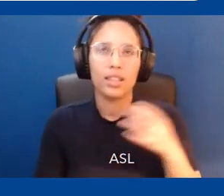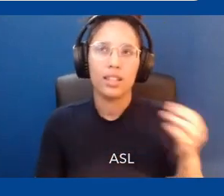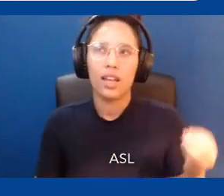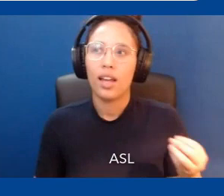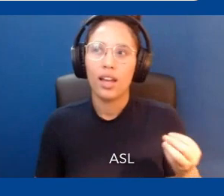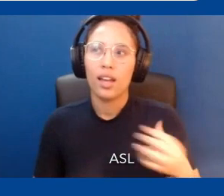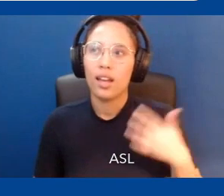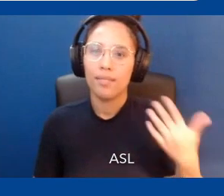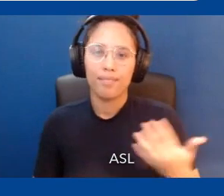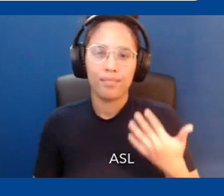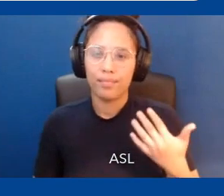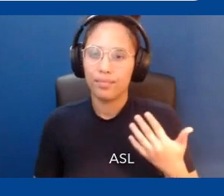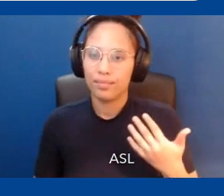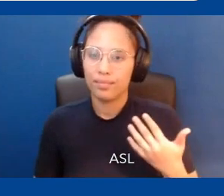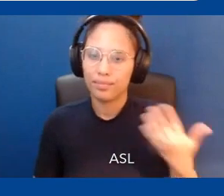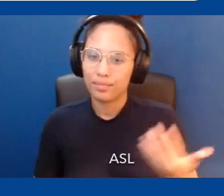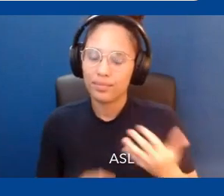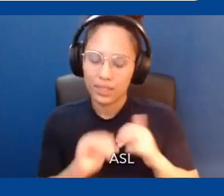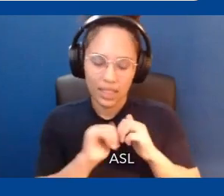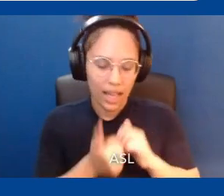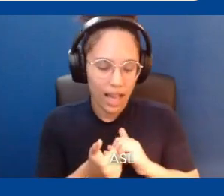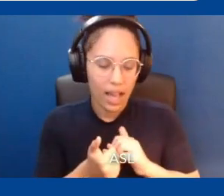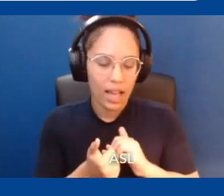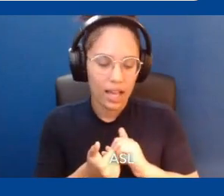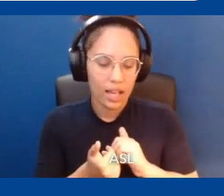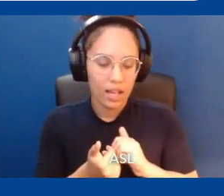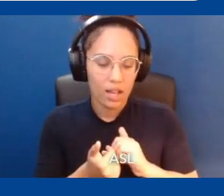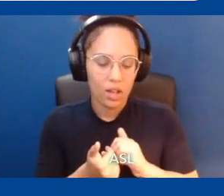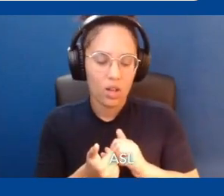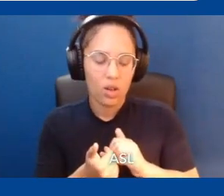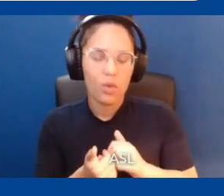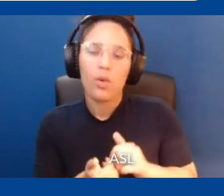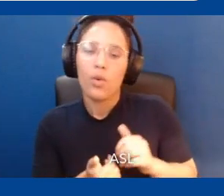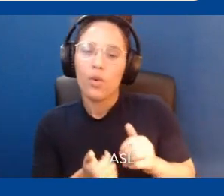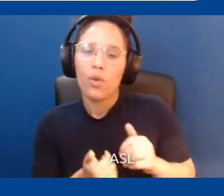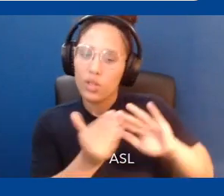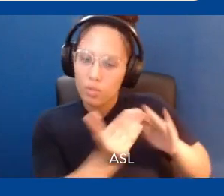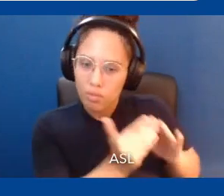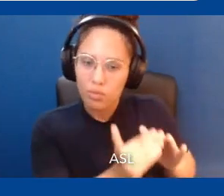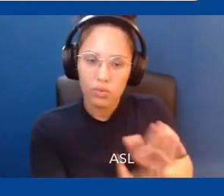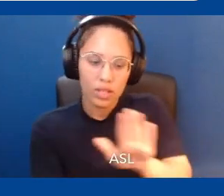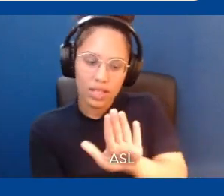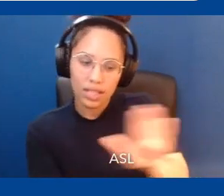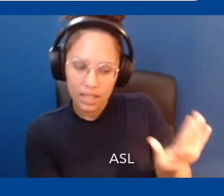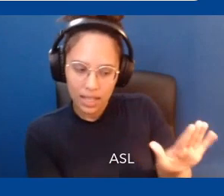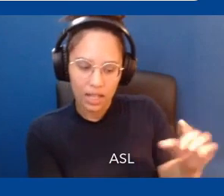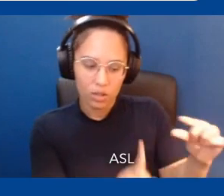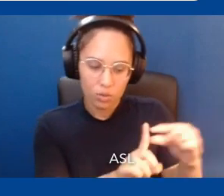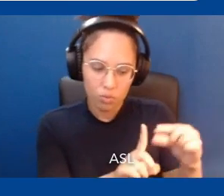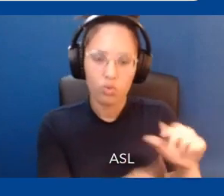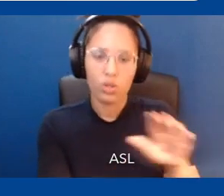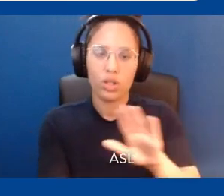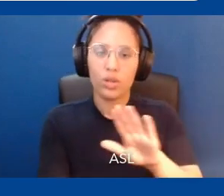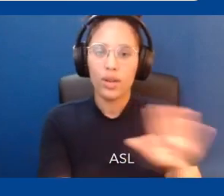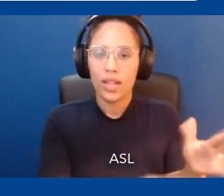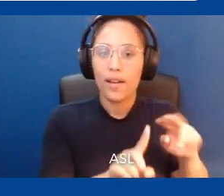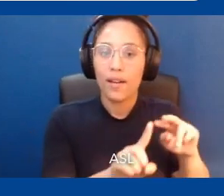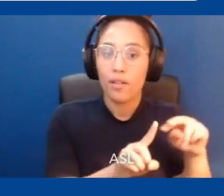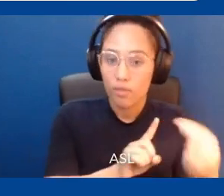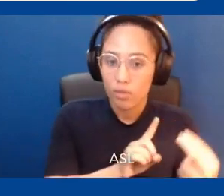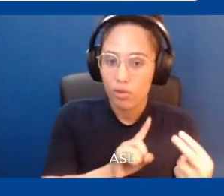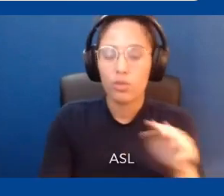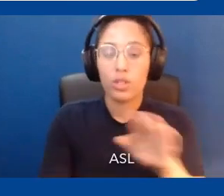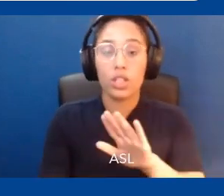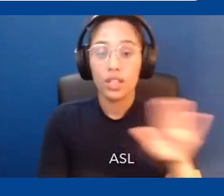the how but by their own words, by their own views and their own